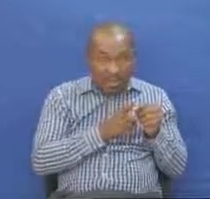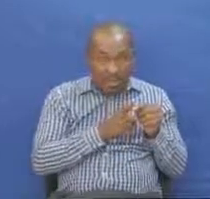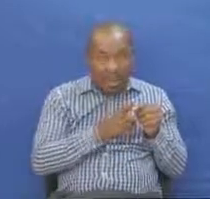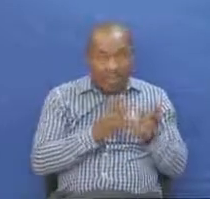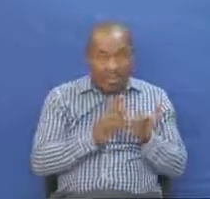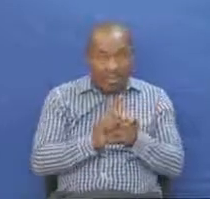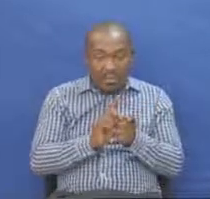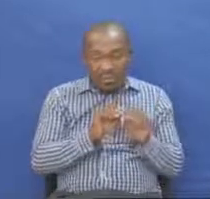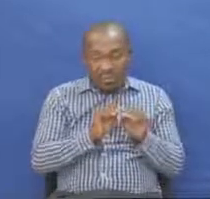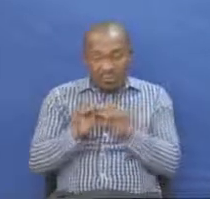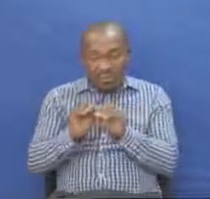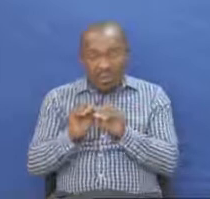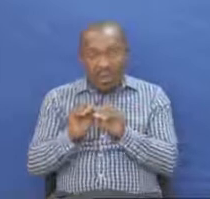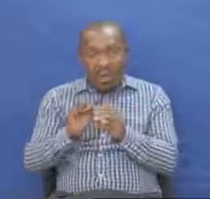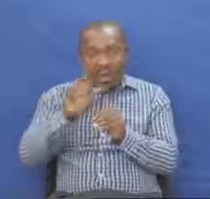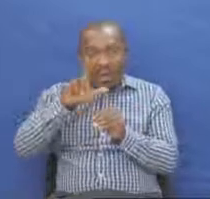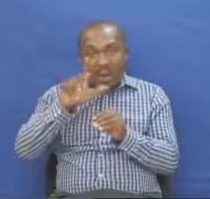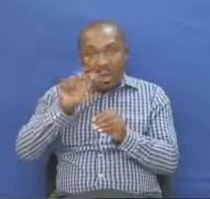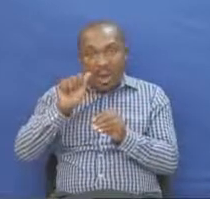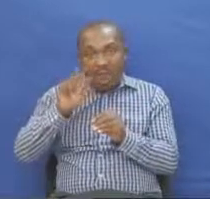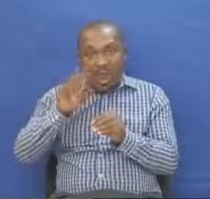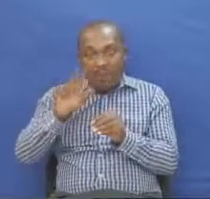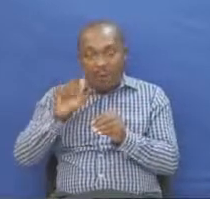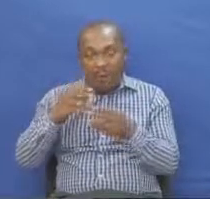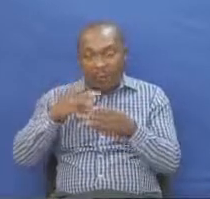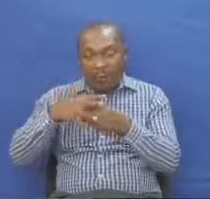An egg become larva.